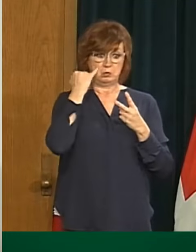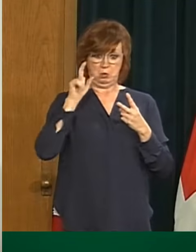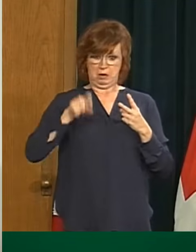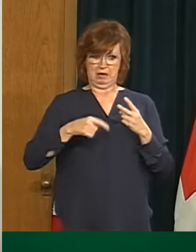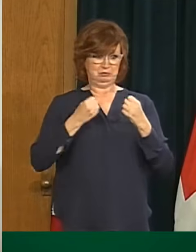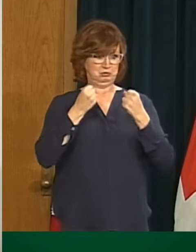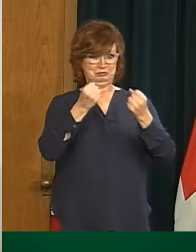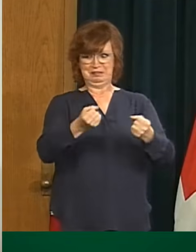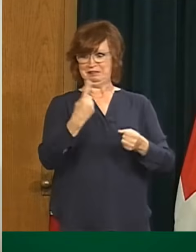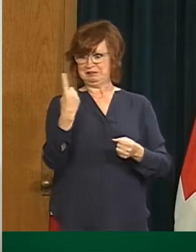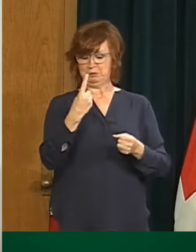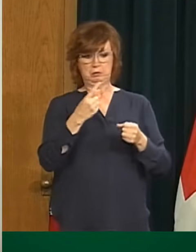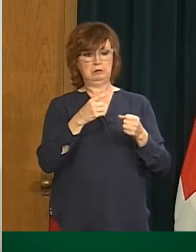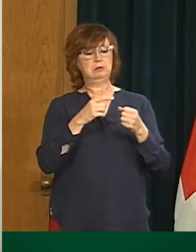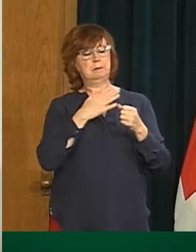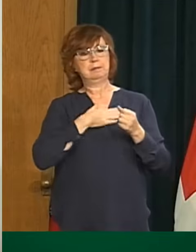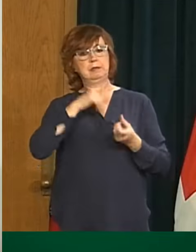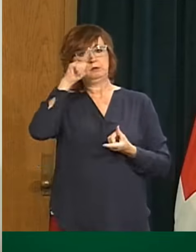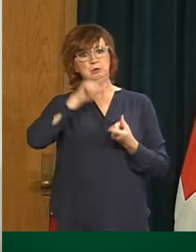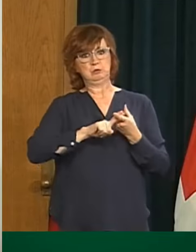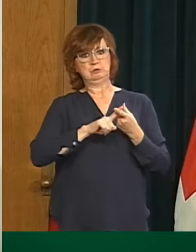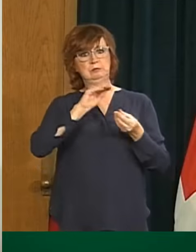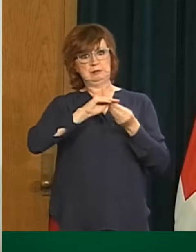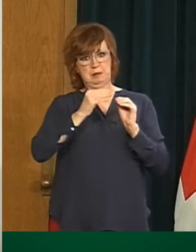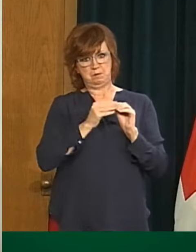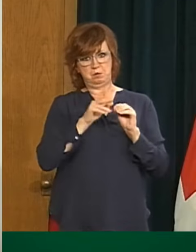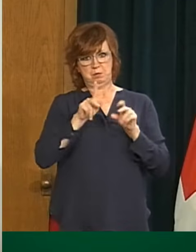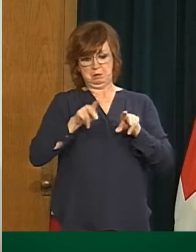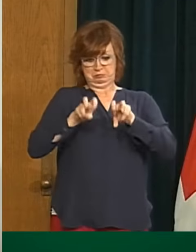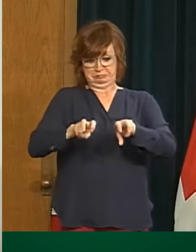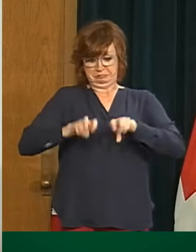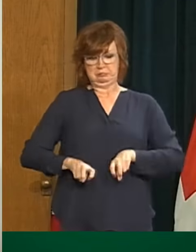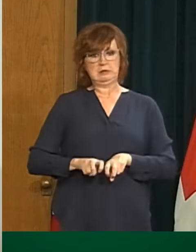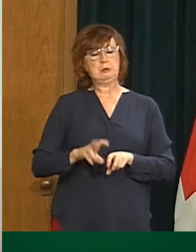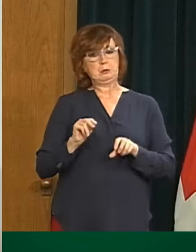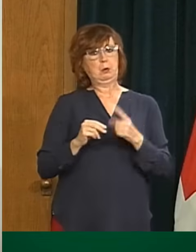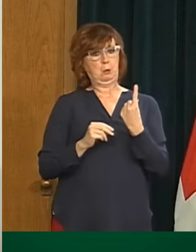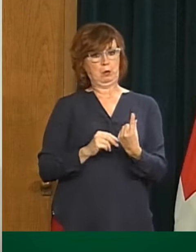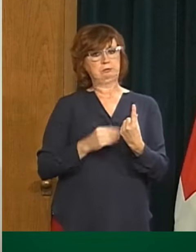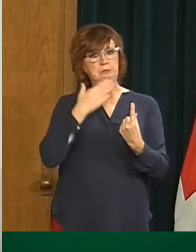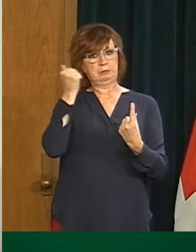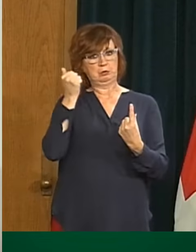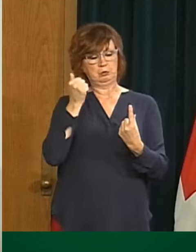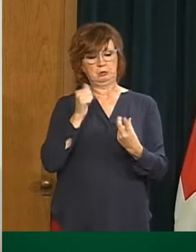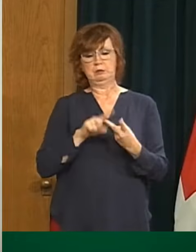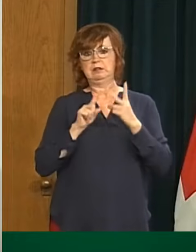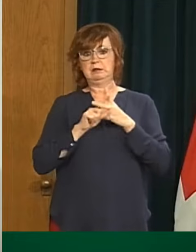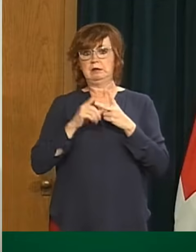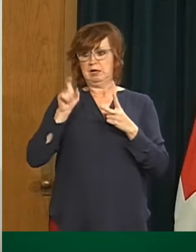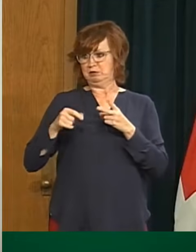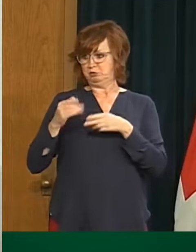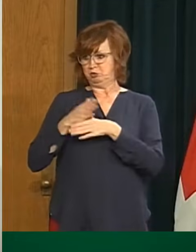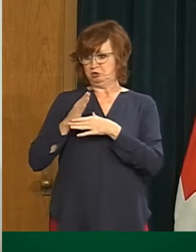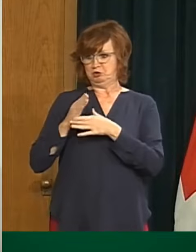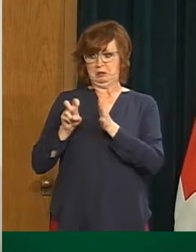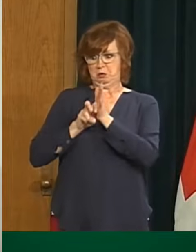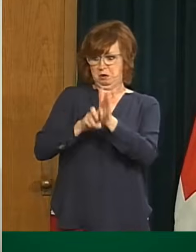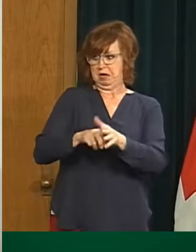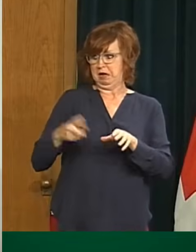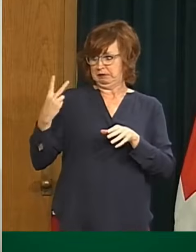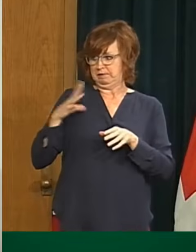car, avoid carpooling. If you have to, try to separate yourself within the car, unless